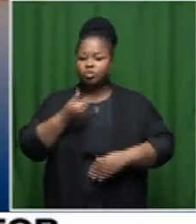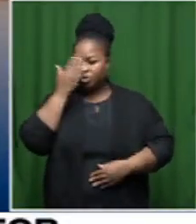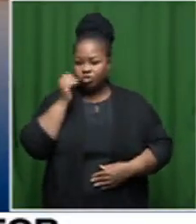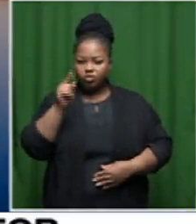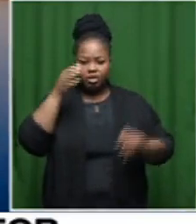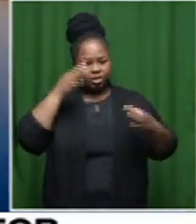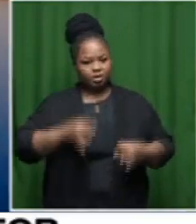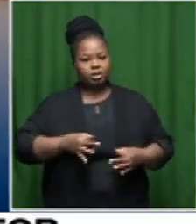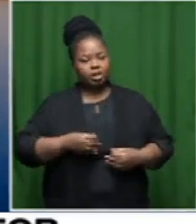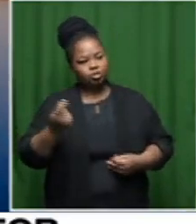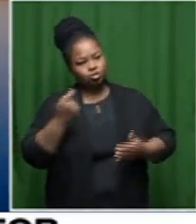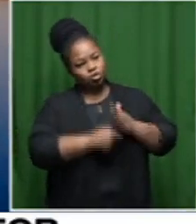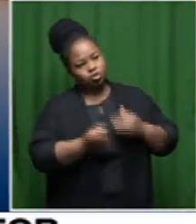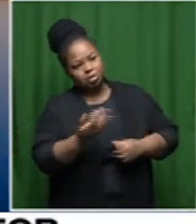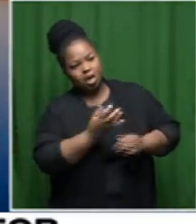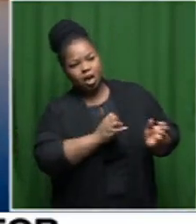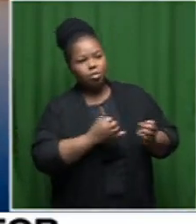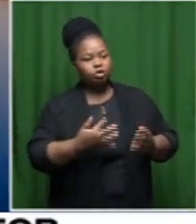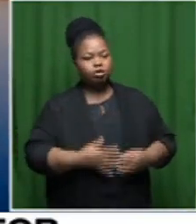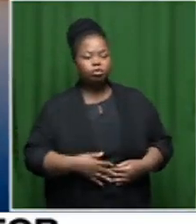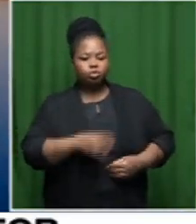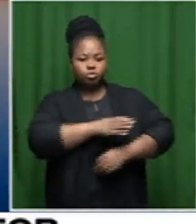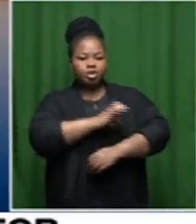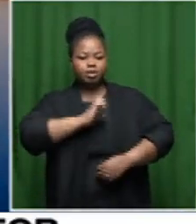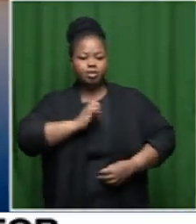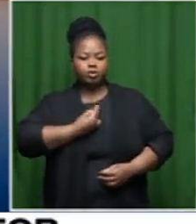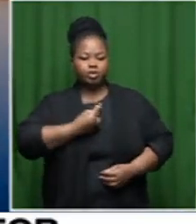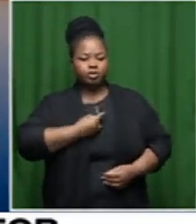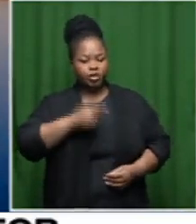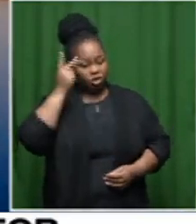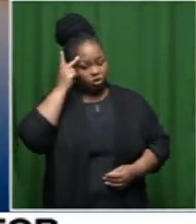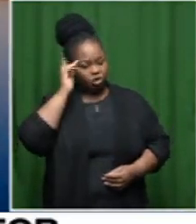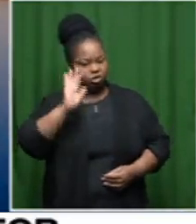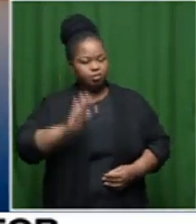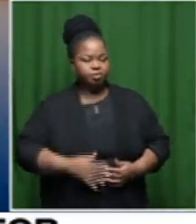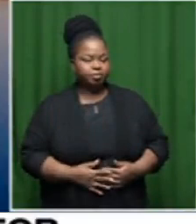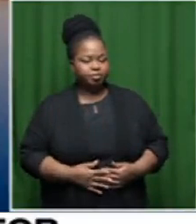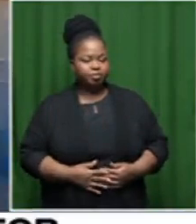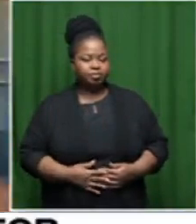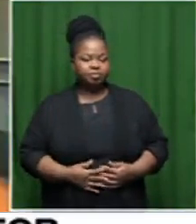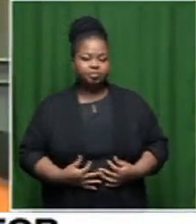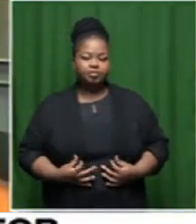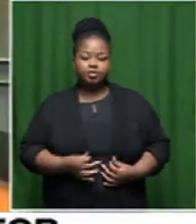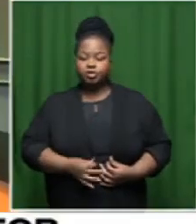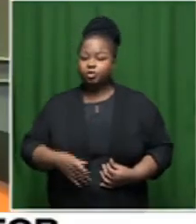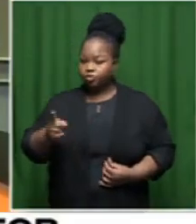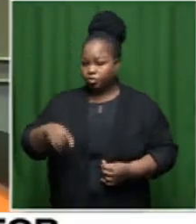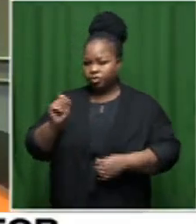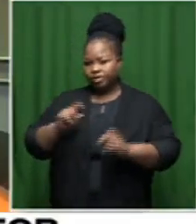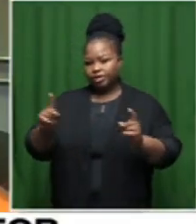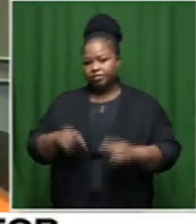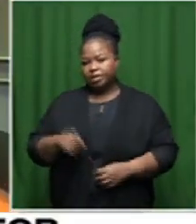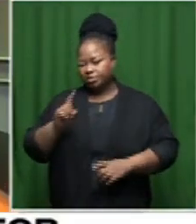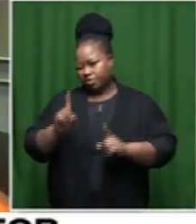into that decision making. So just to empower yourself in terms of knowledge, that course is for you. Okay. So Nene, as an artist yourself, I want to